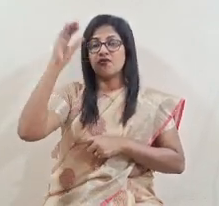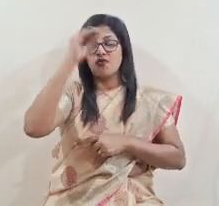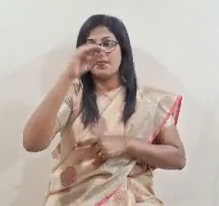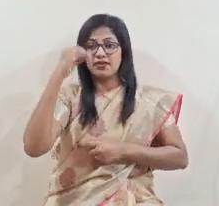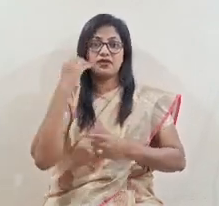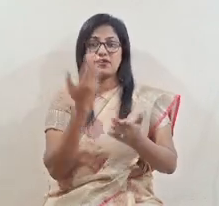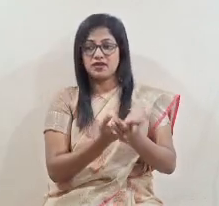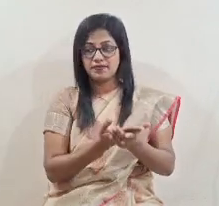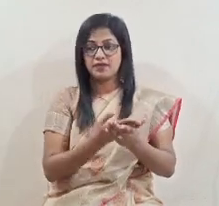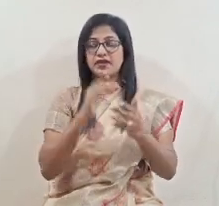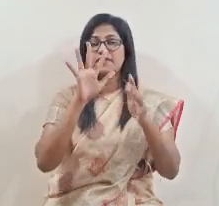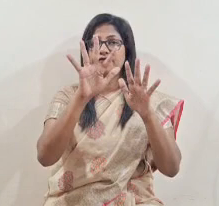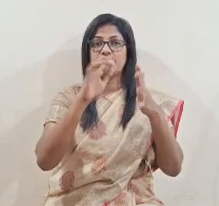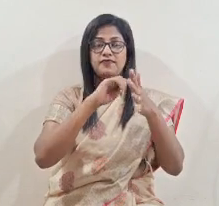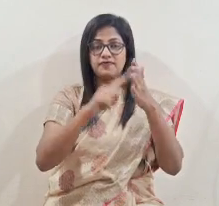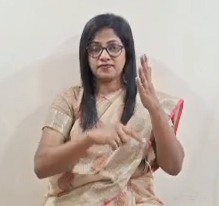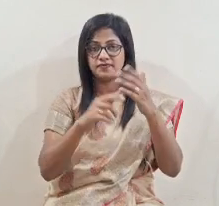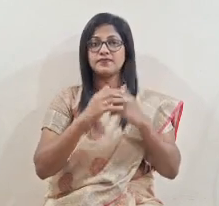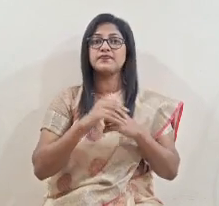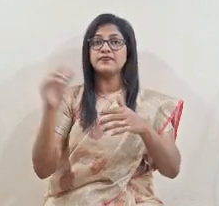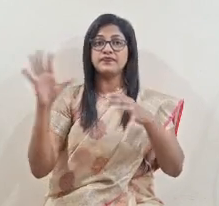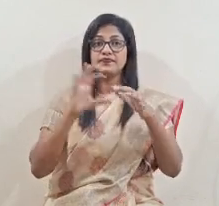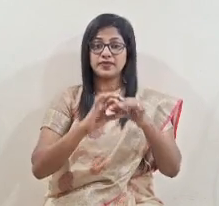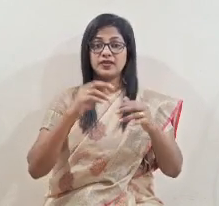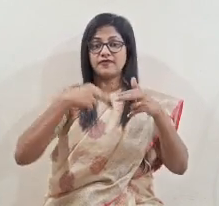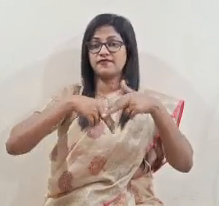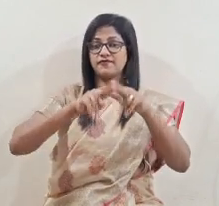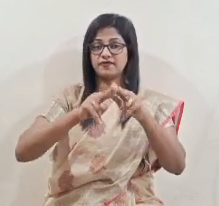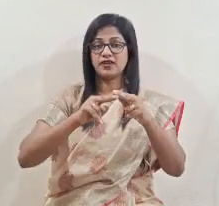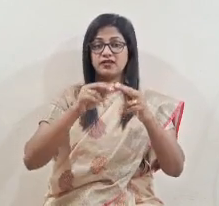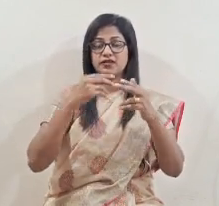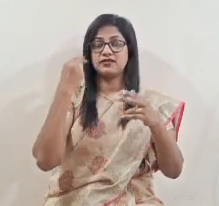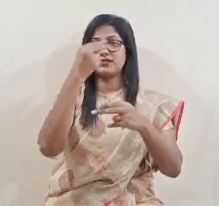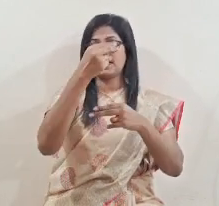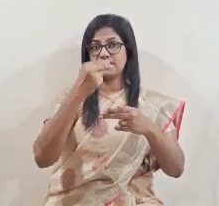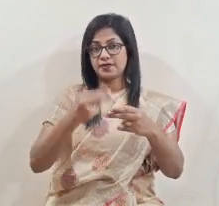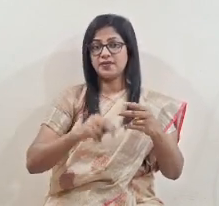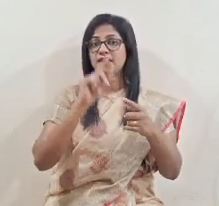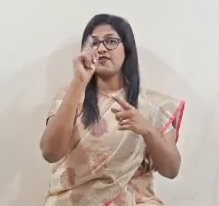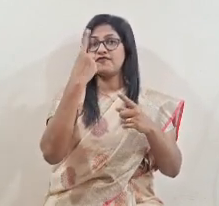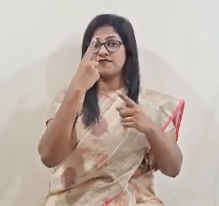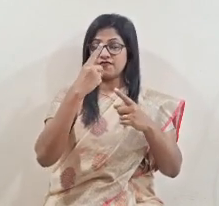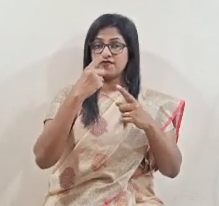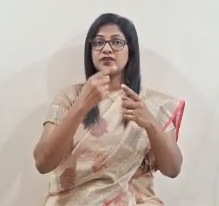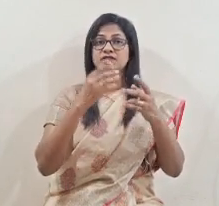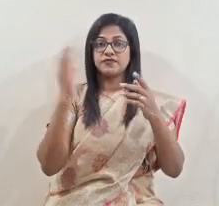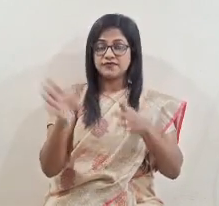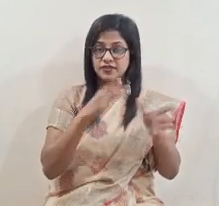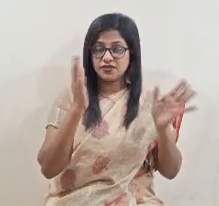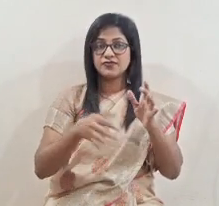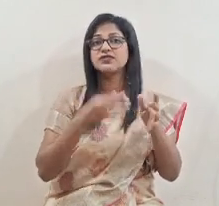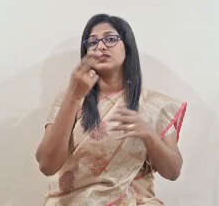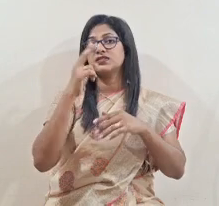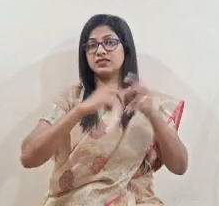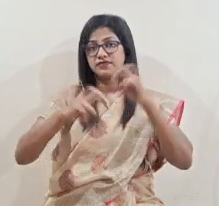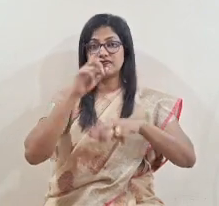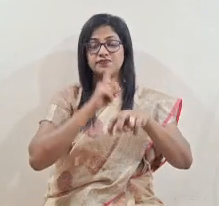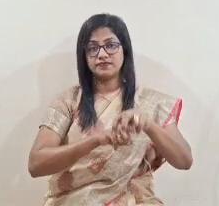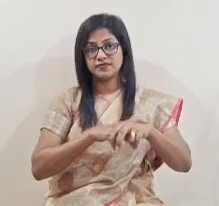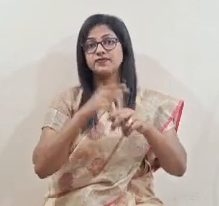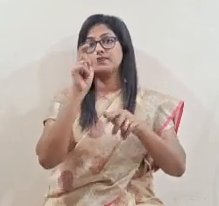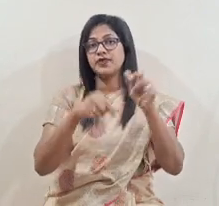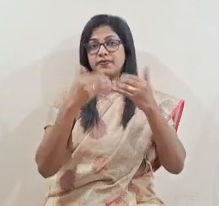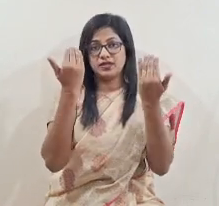these 5 parameters, and based on that, the final ranking gives us first frequency, travel time, ticket fare, passenger comfort, and vessel